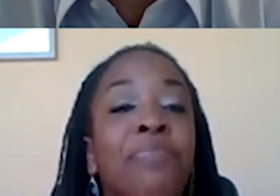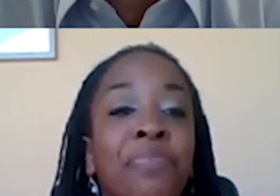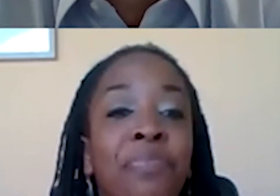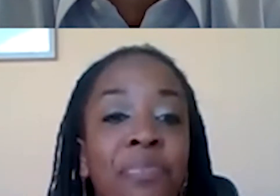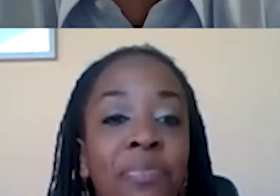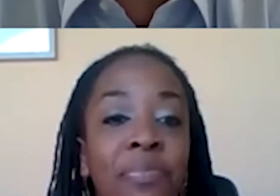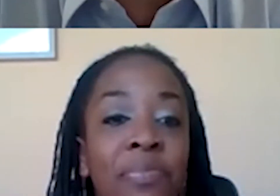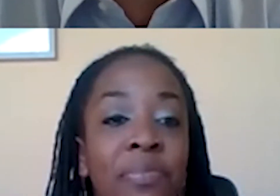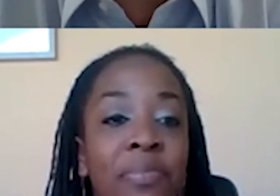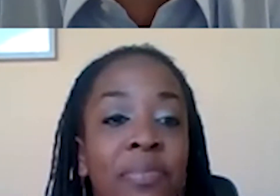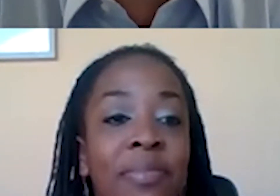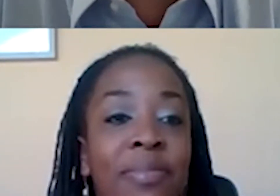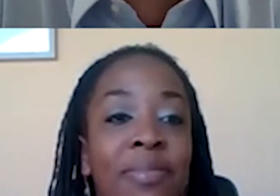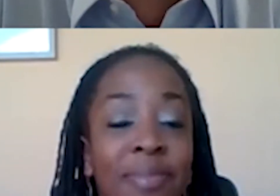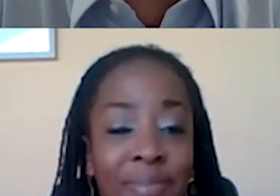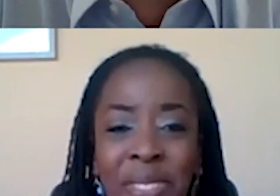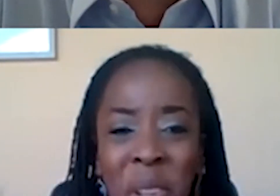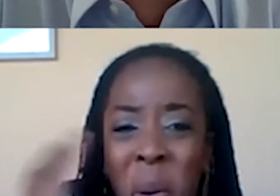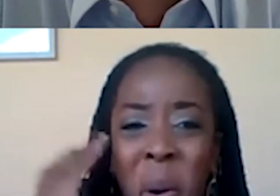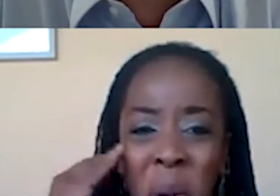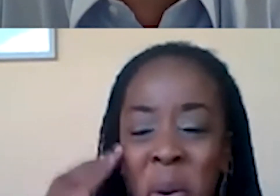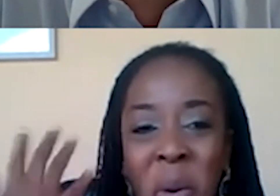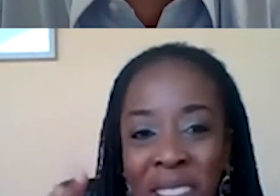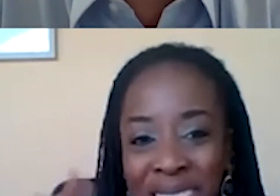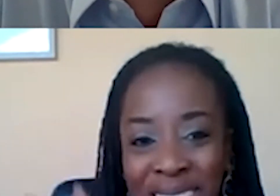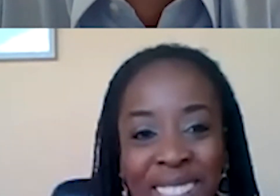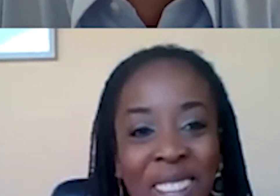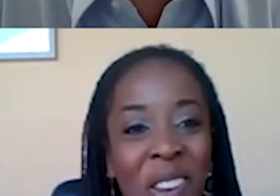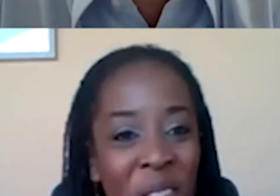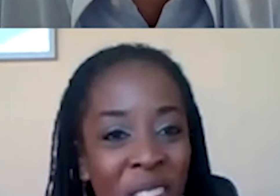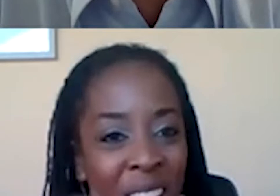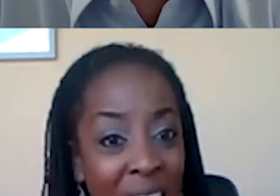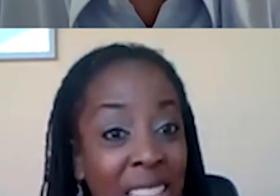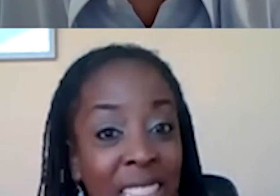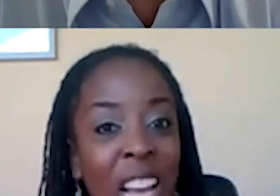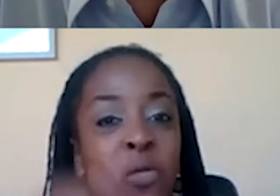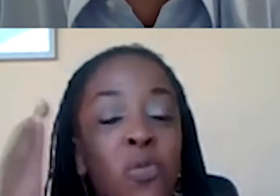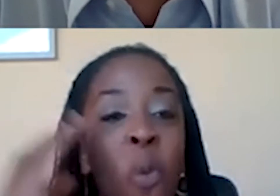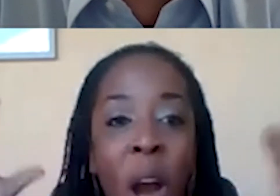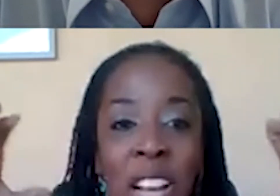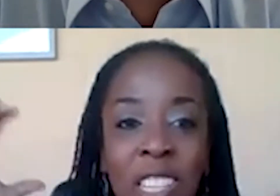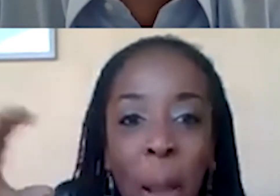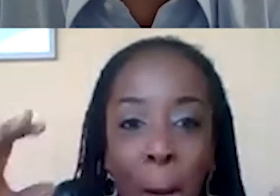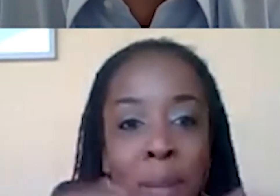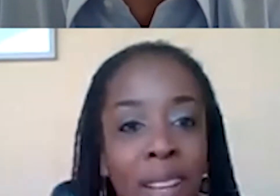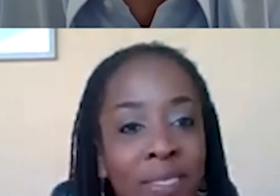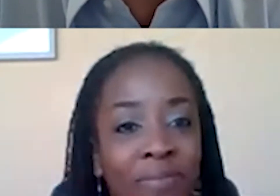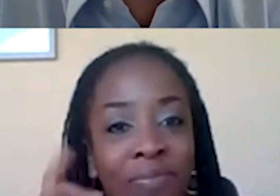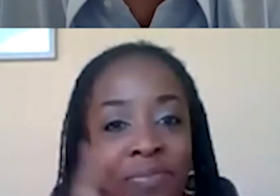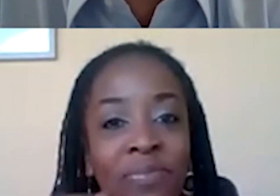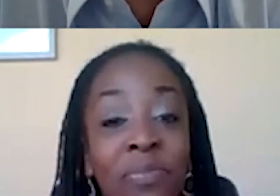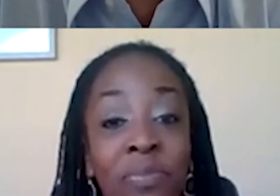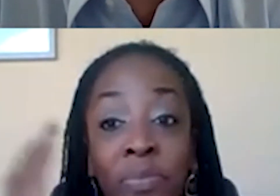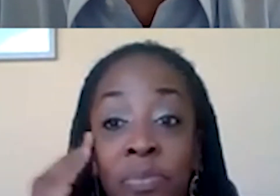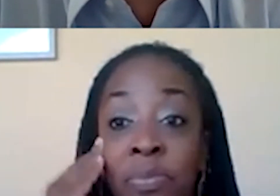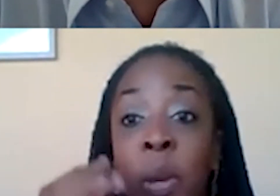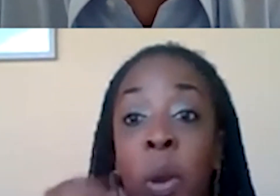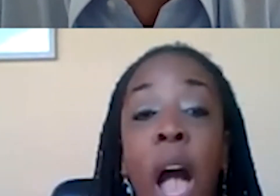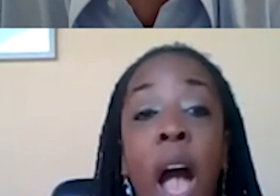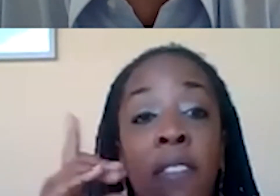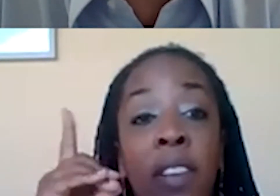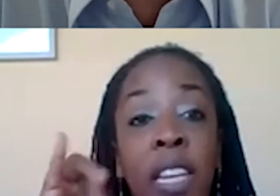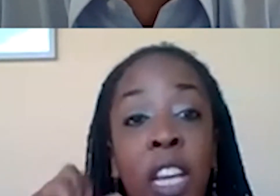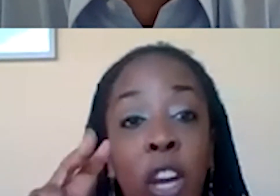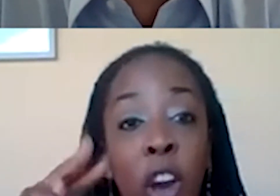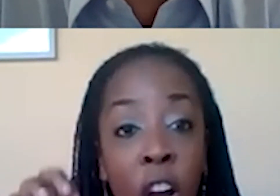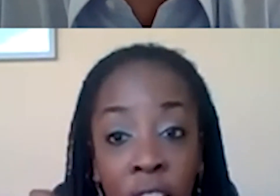known both locally and internationally as a champion for the disabled. We have Mrs. Dion Jennings. Mrs. Jennings is the Chief